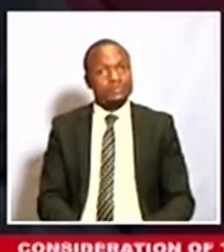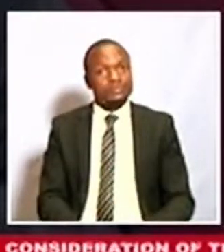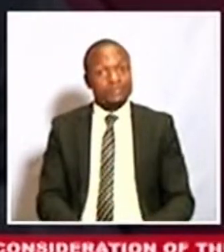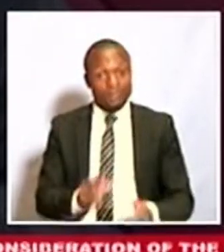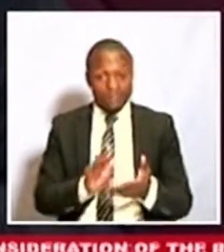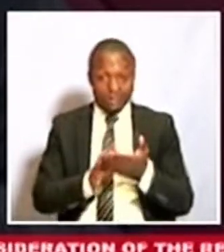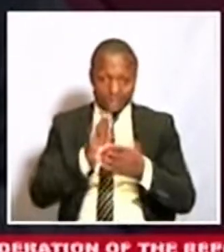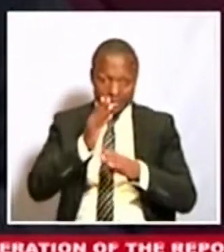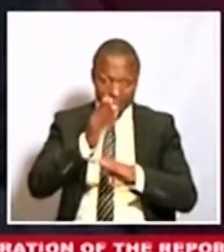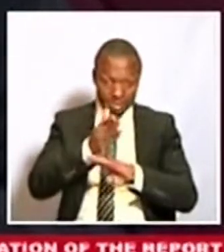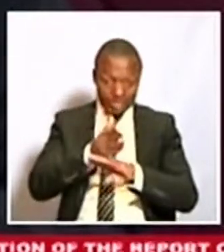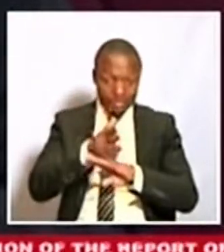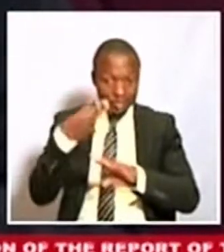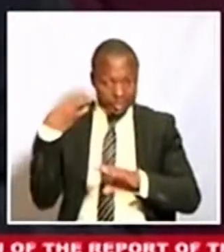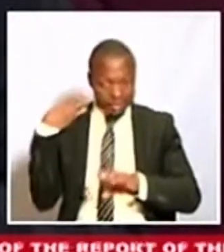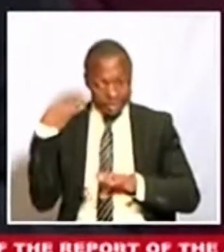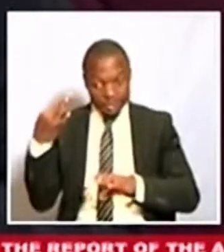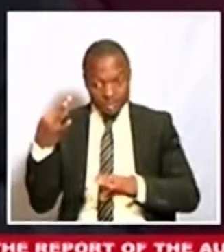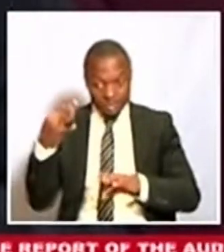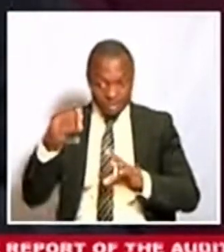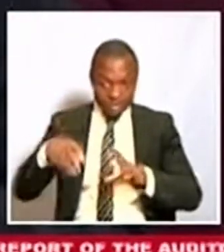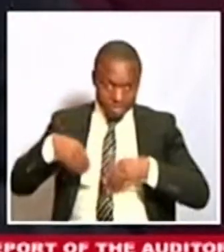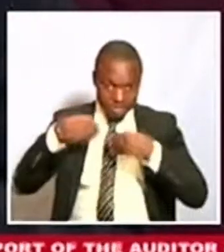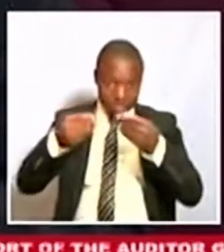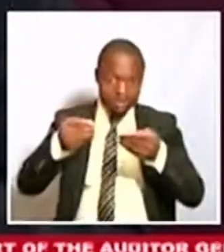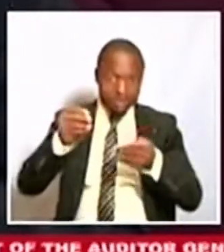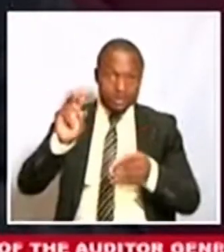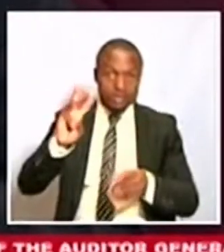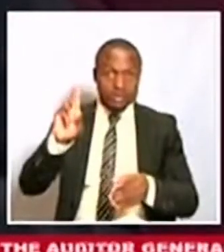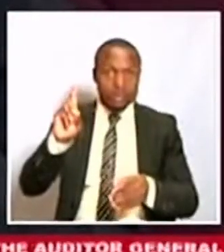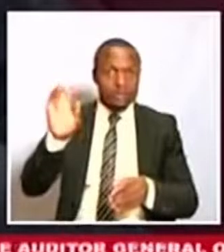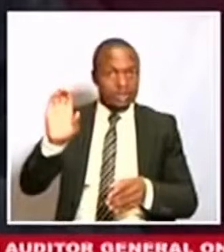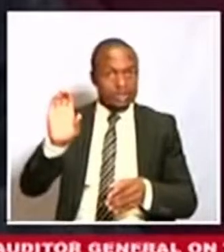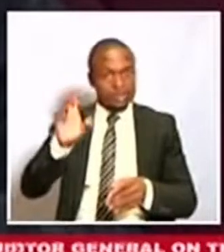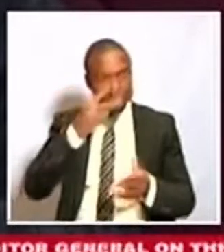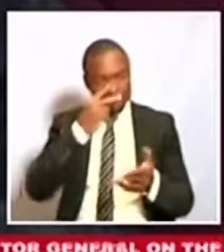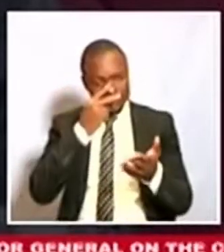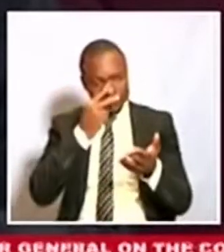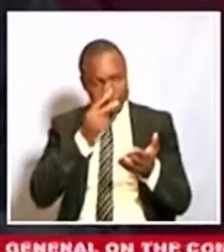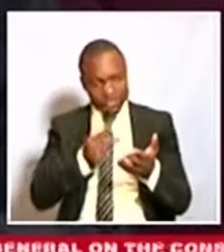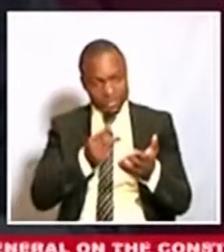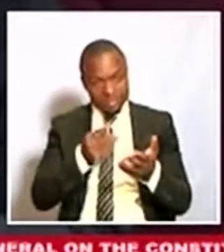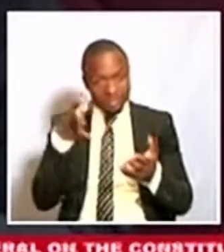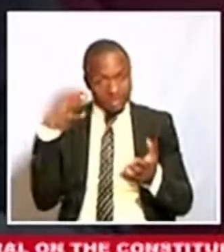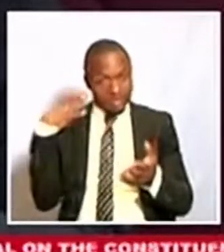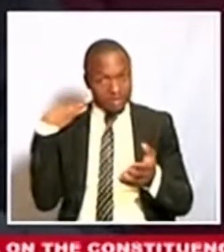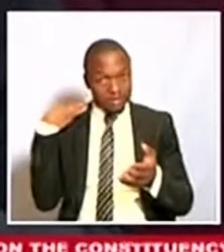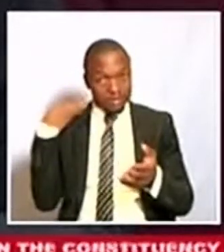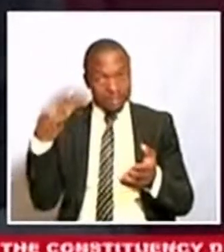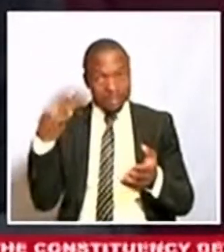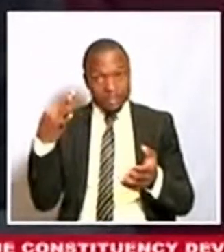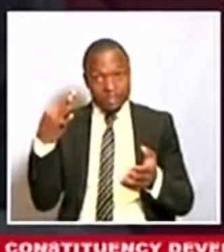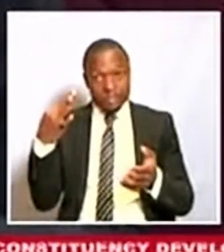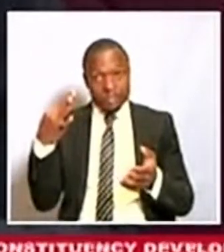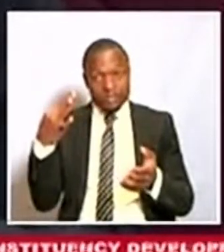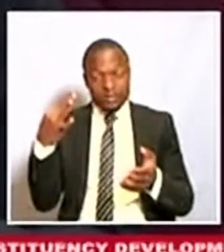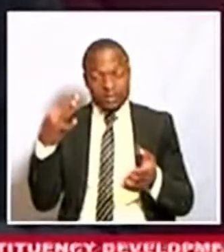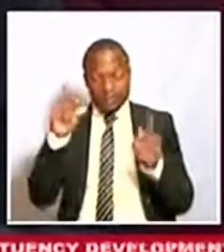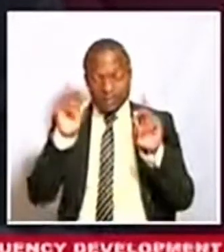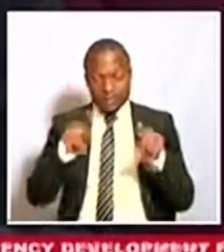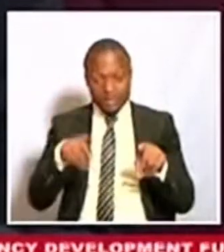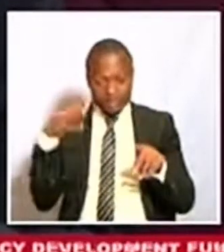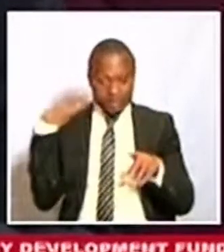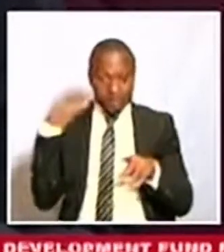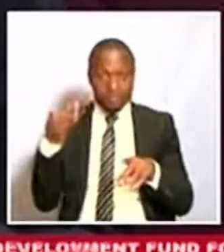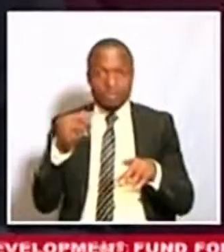after the application came to the WDC, and they might have noticed that the applicants had not signed on it, so they took it back to the